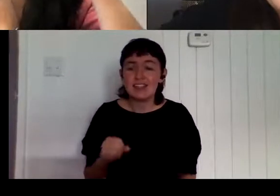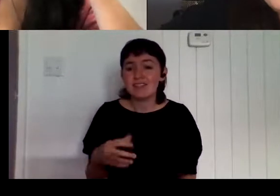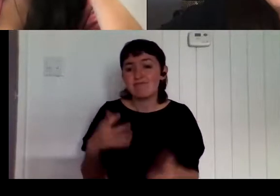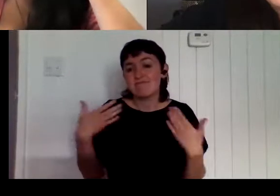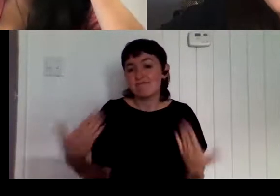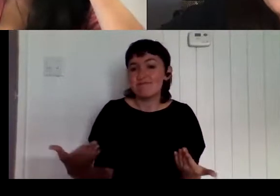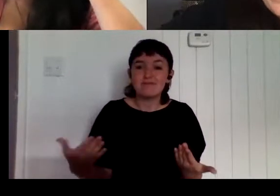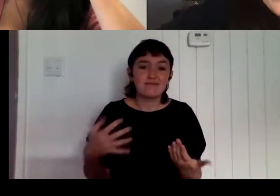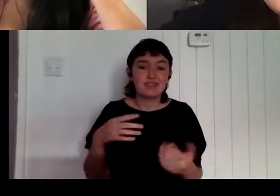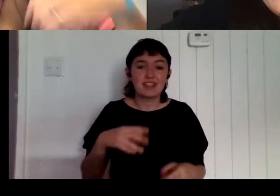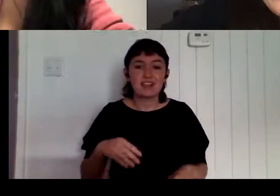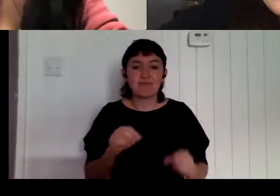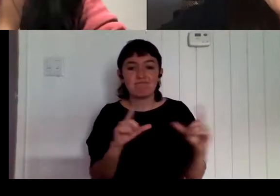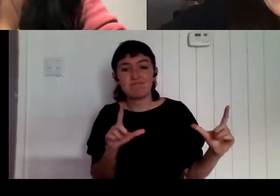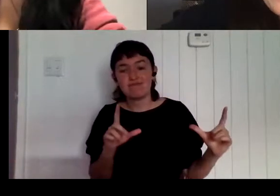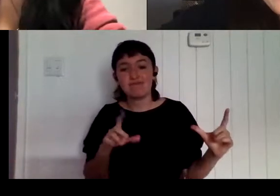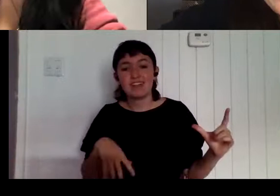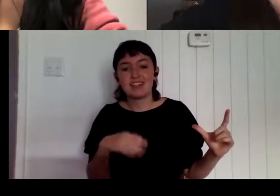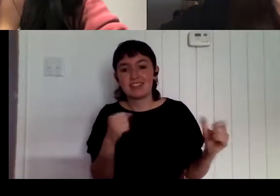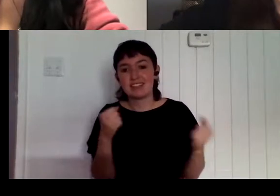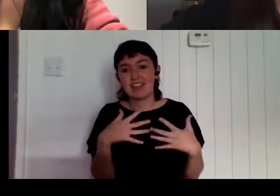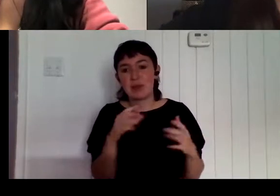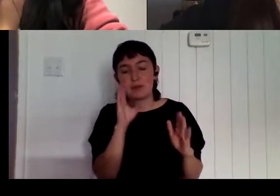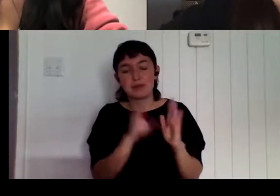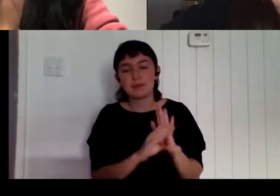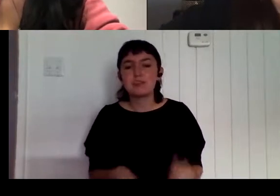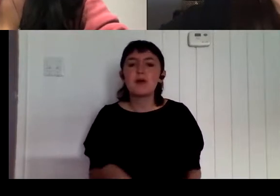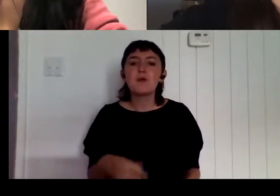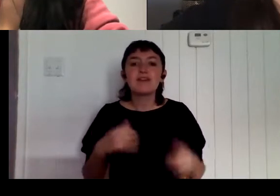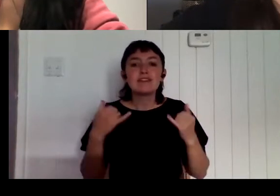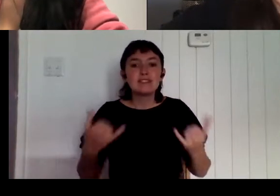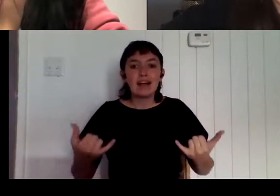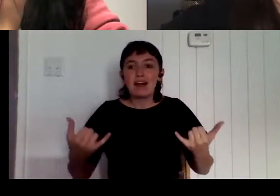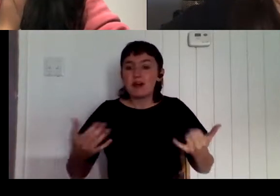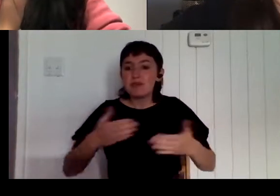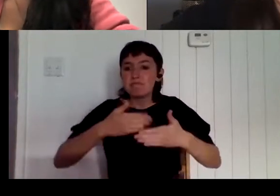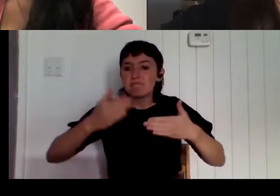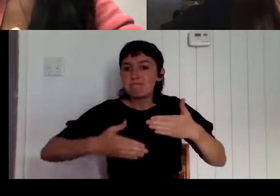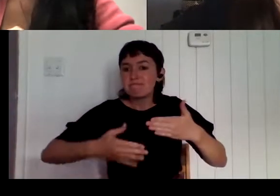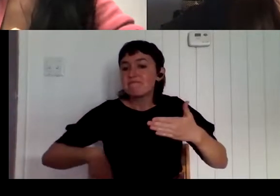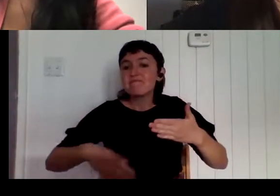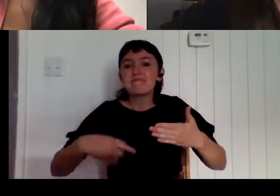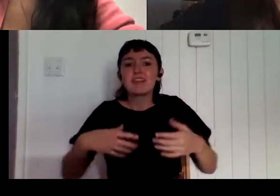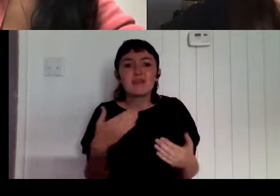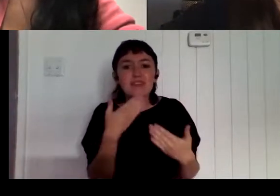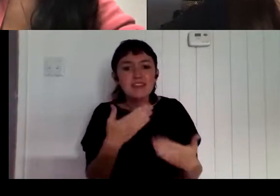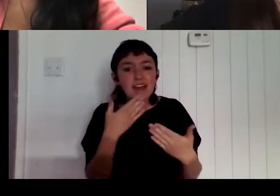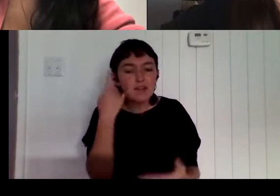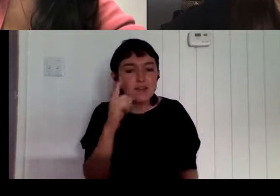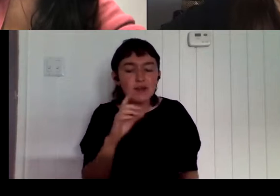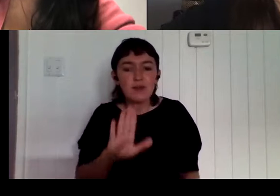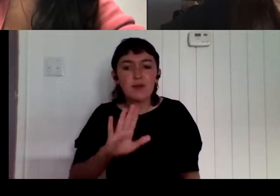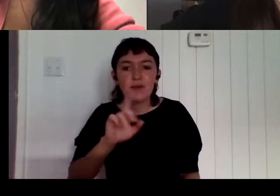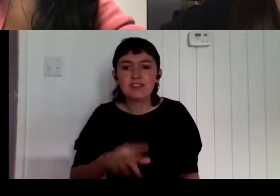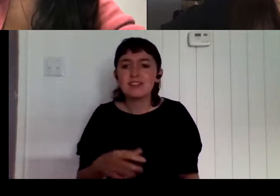Cool. Okay. So we want to wrap up here. Thank you, everyone. You had so many questions and we really appreciate all your questions. If we didn't get to your